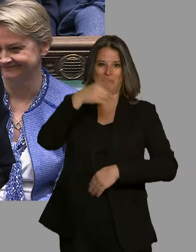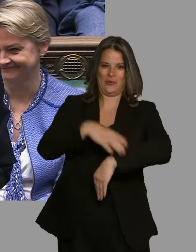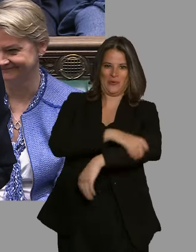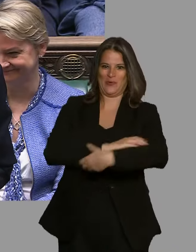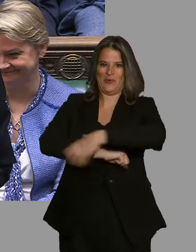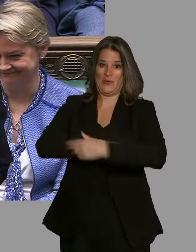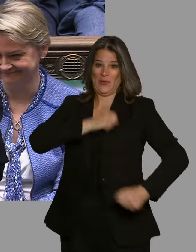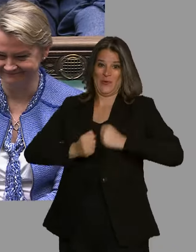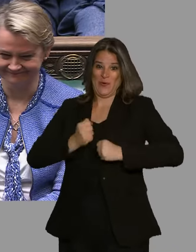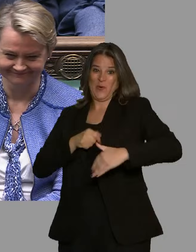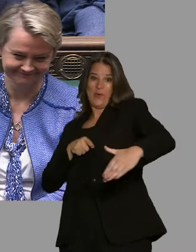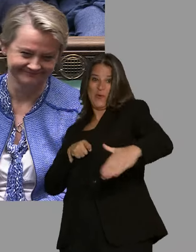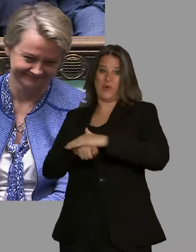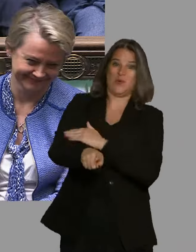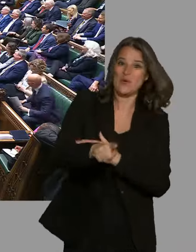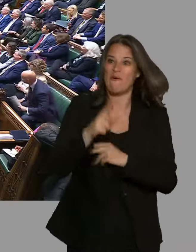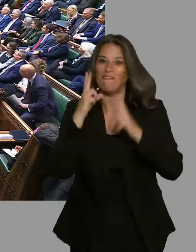Nice work if you can get it.